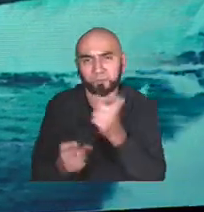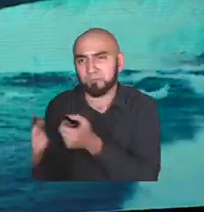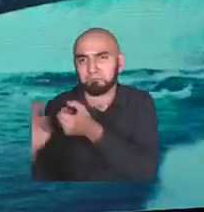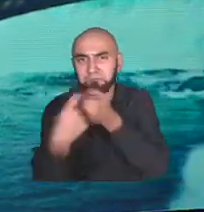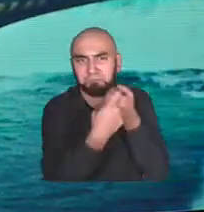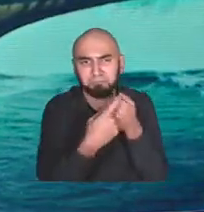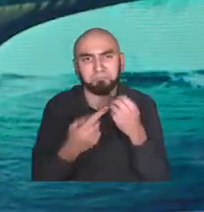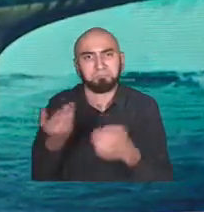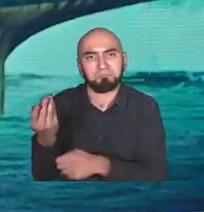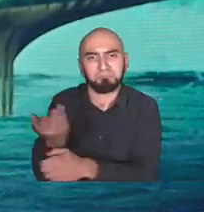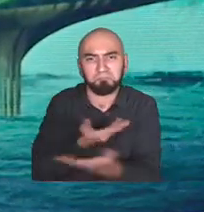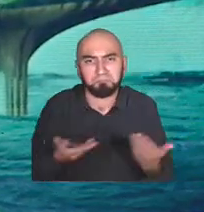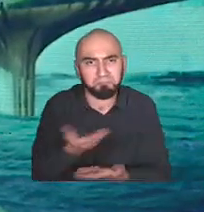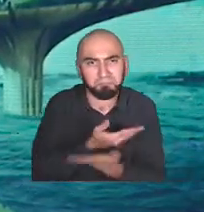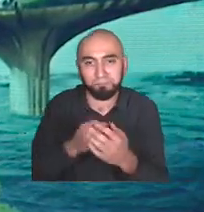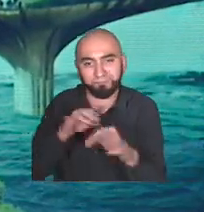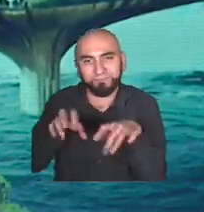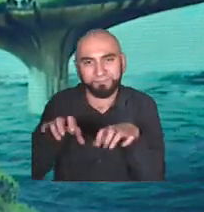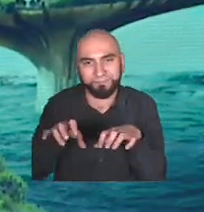could kick them out.